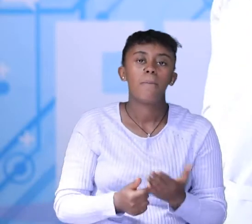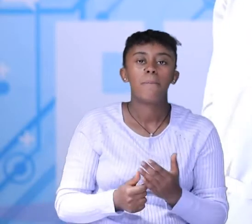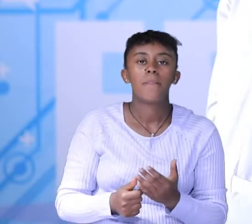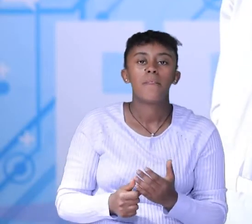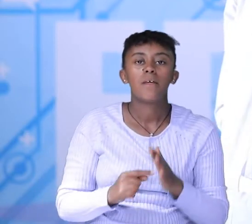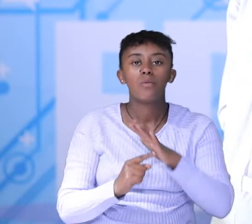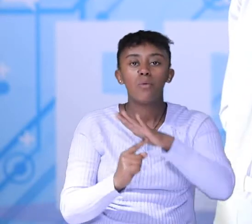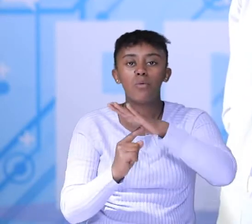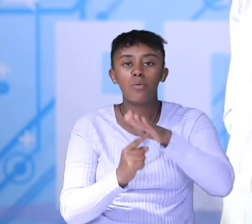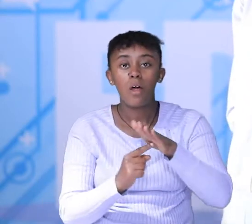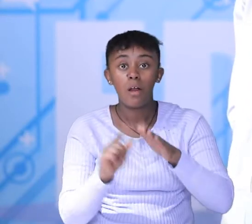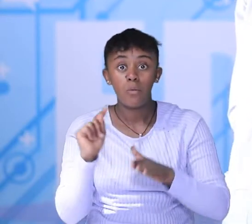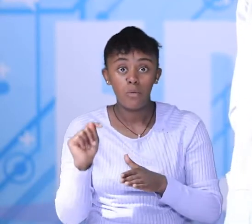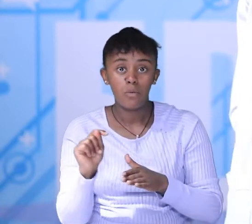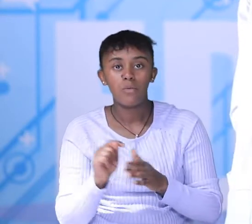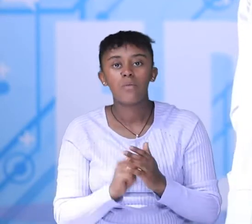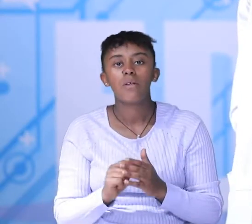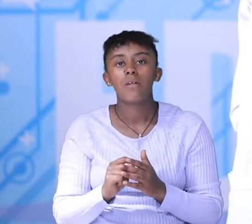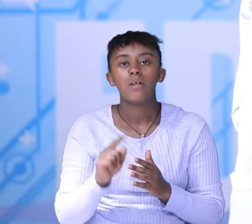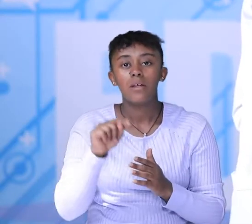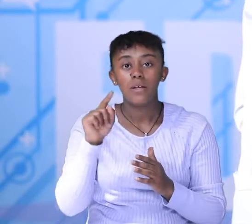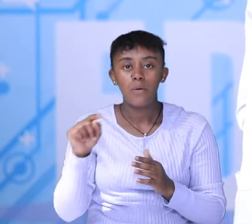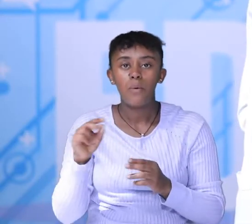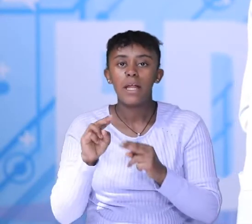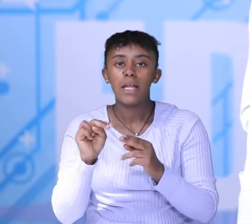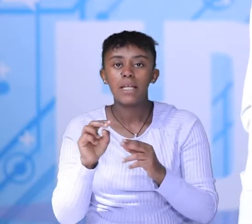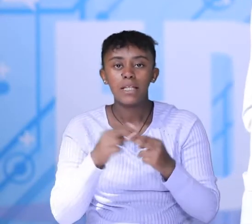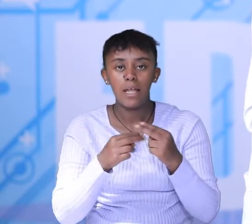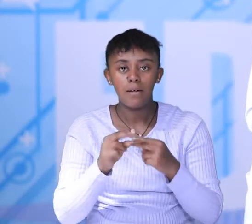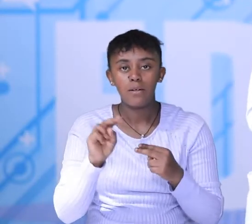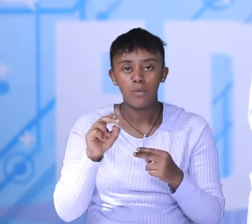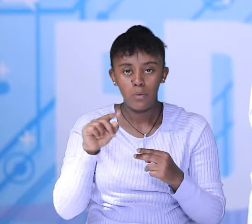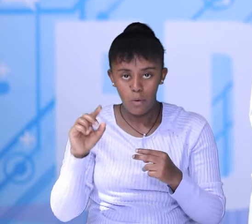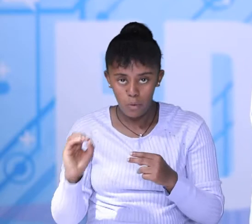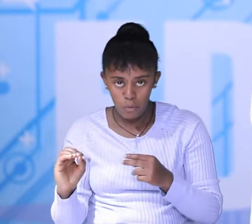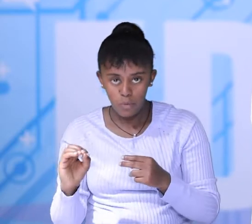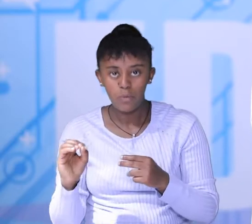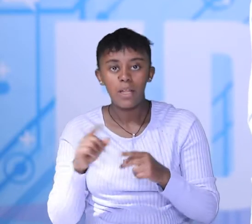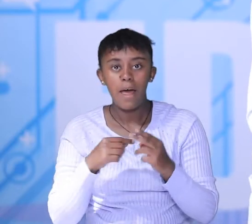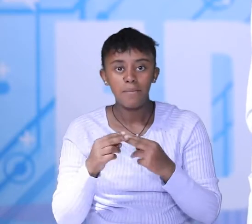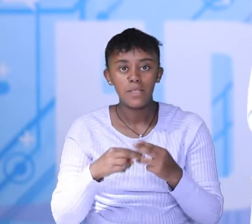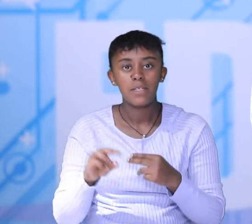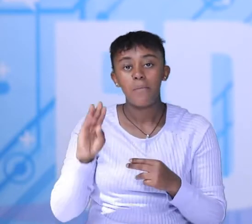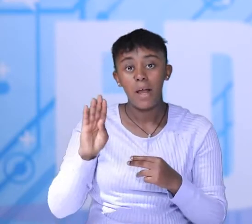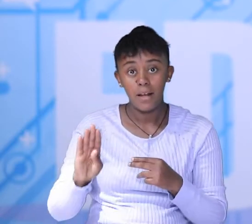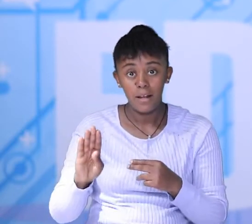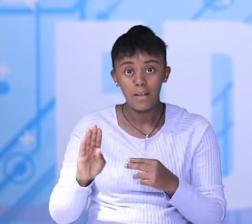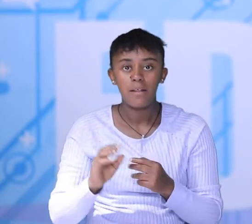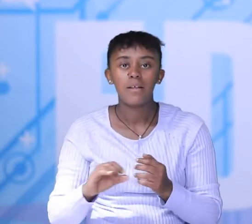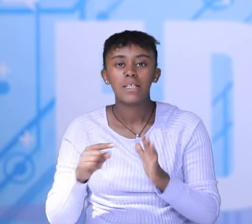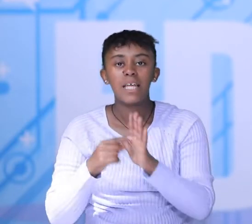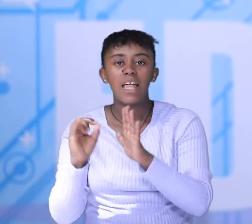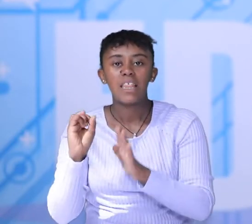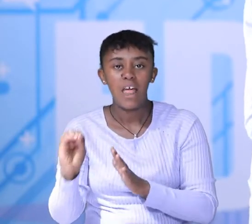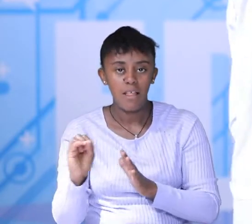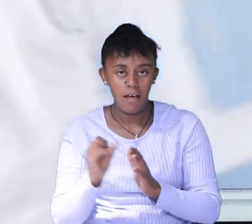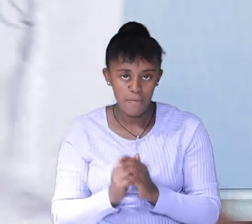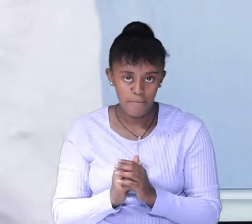loop, the current is acting in this direction, whereas the magnetic field are acting in this direction, to the